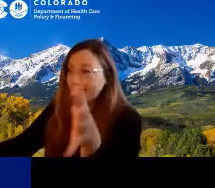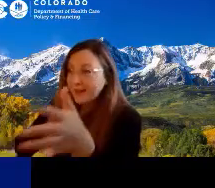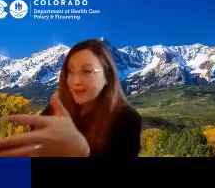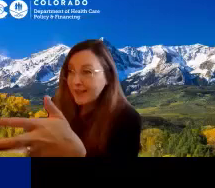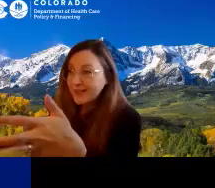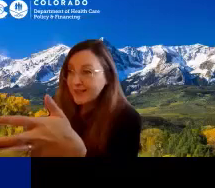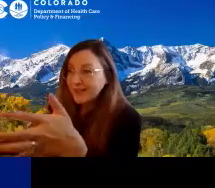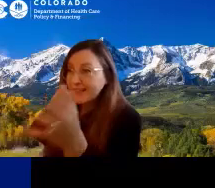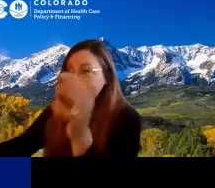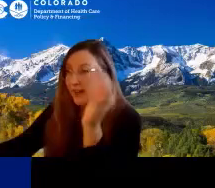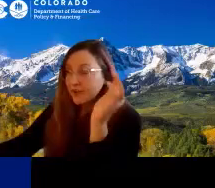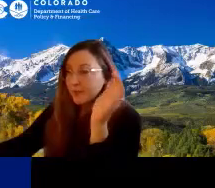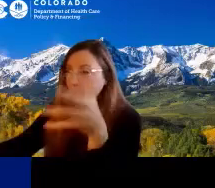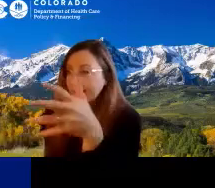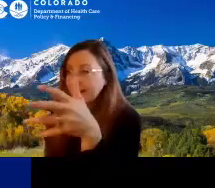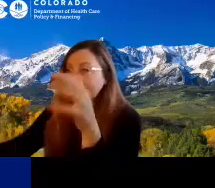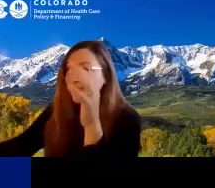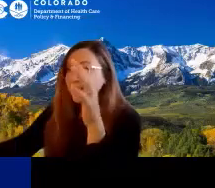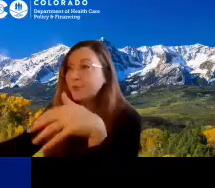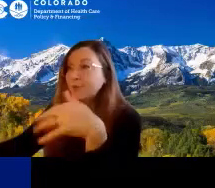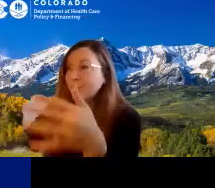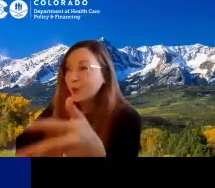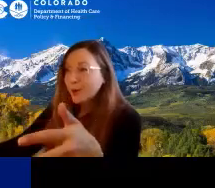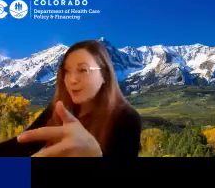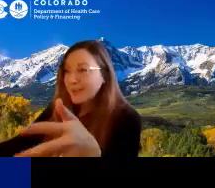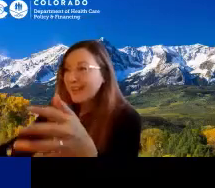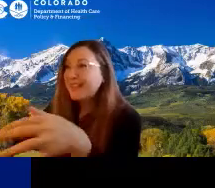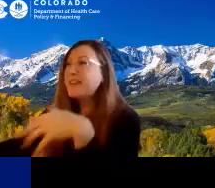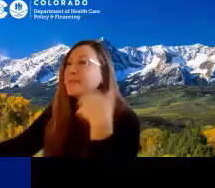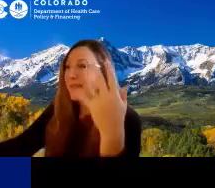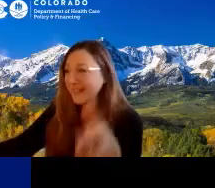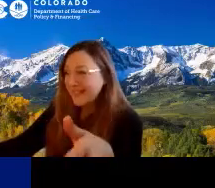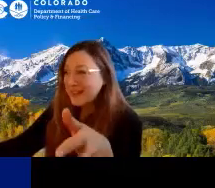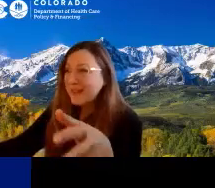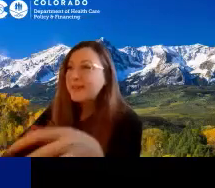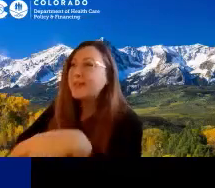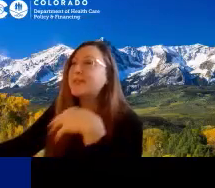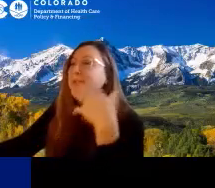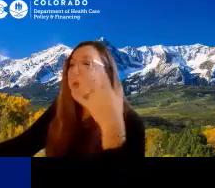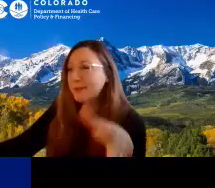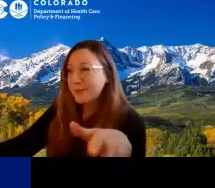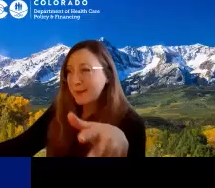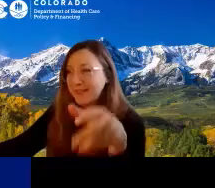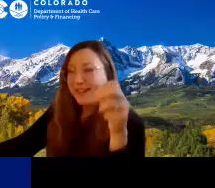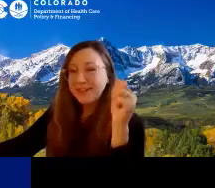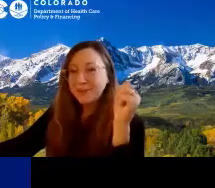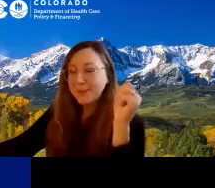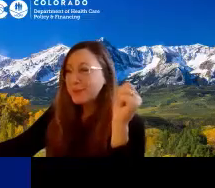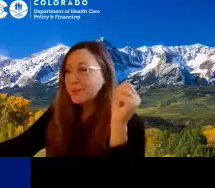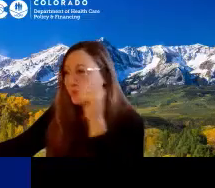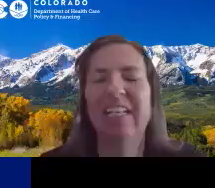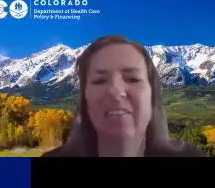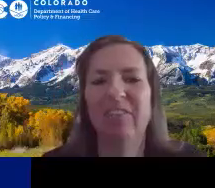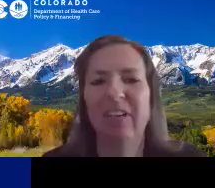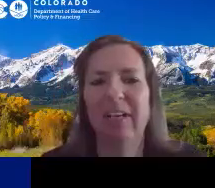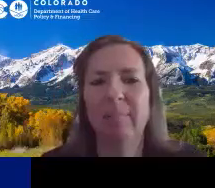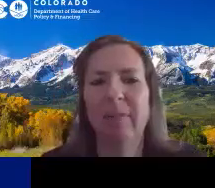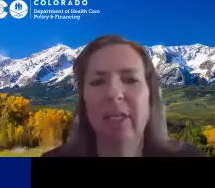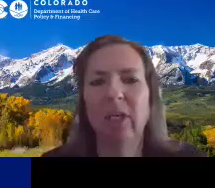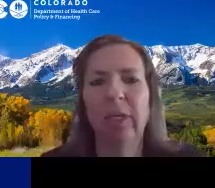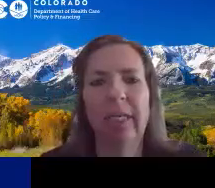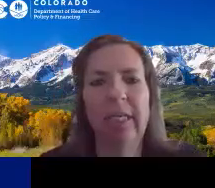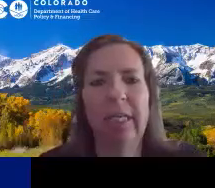in for Medicare days under Medicare and then a referral comes in, we're getting that Yeah. question. So if you want to speak Yeah, to that a so little this bit. again,